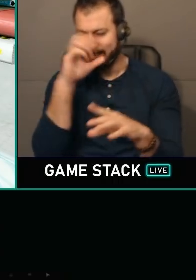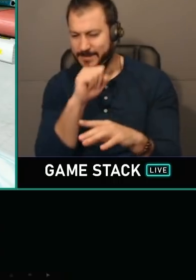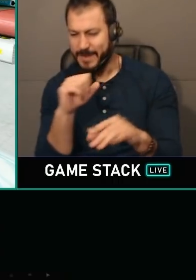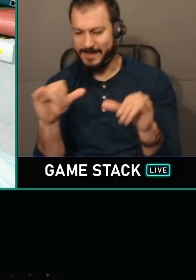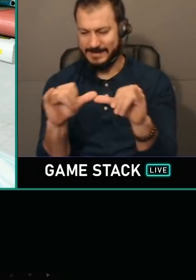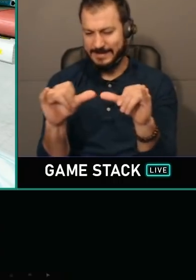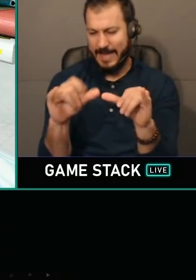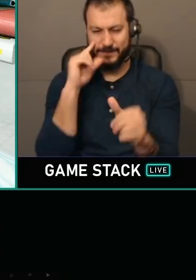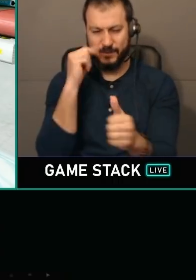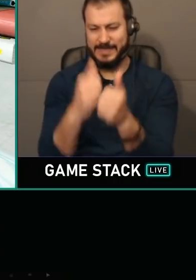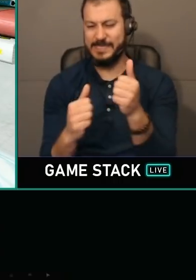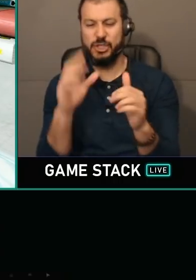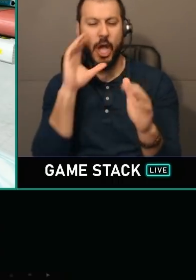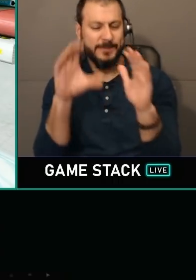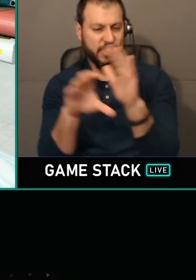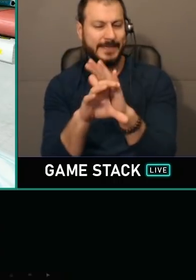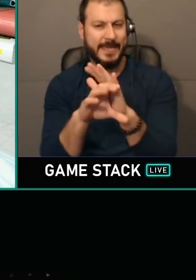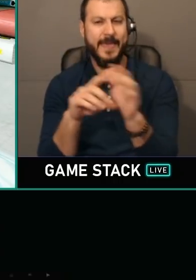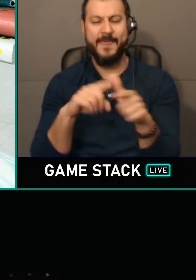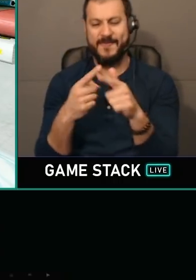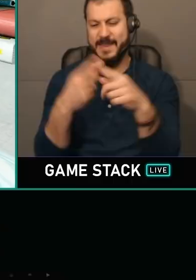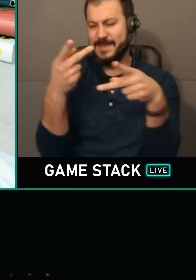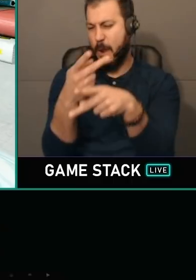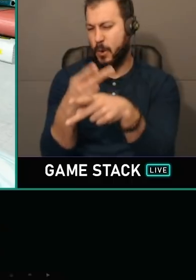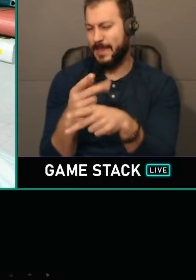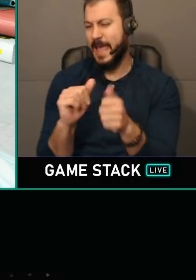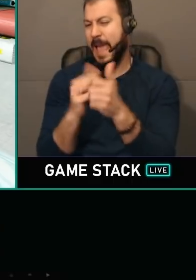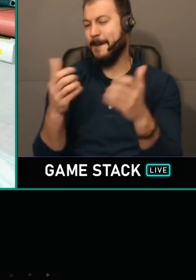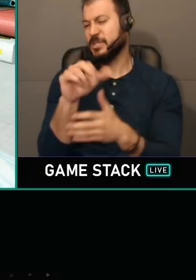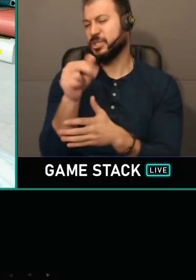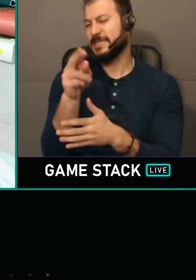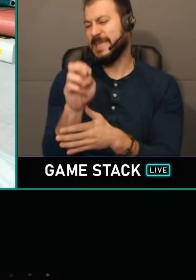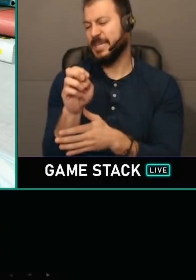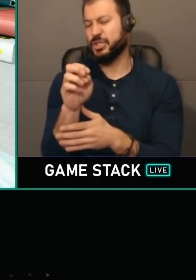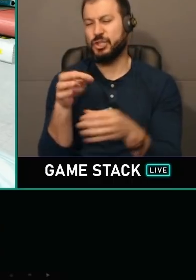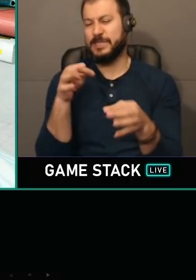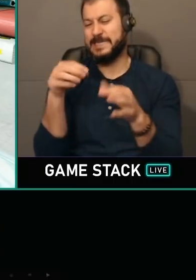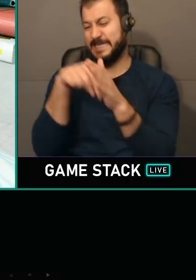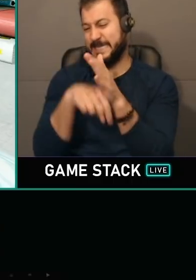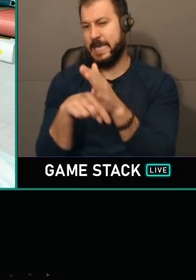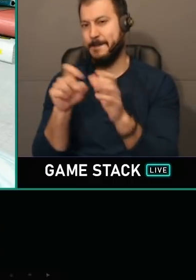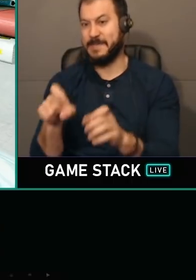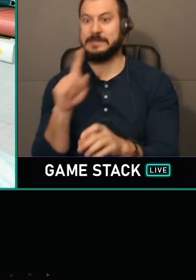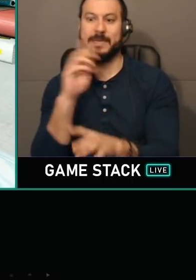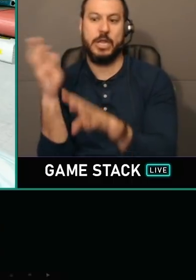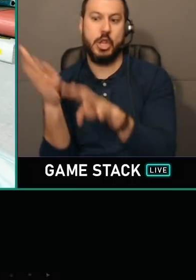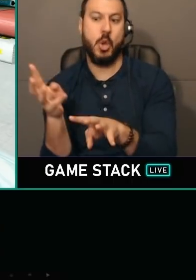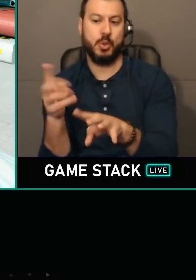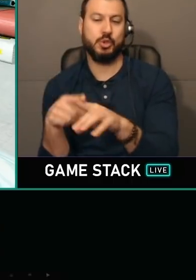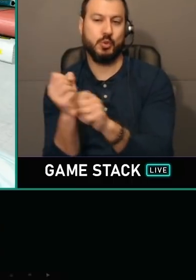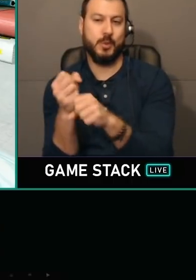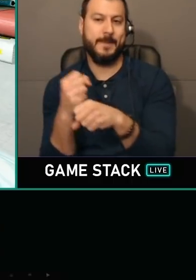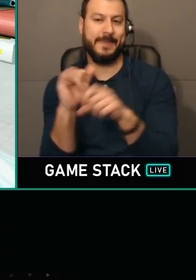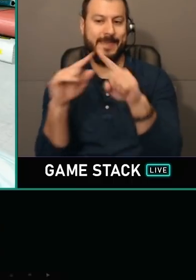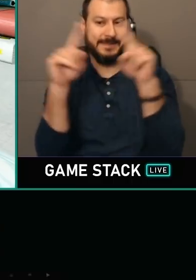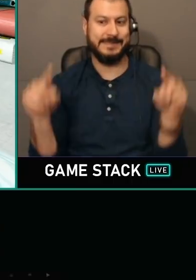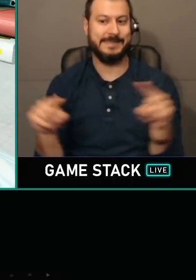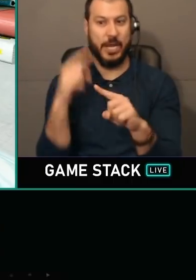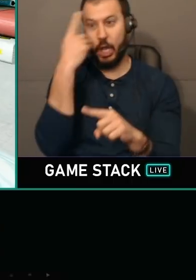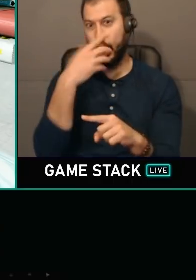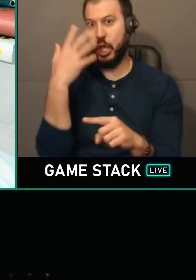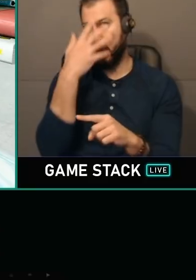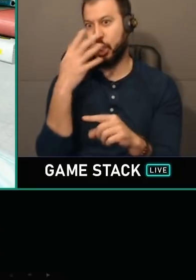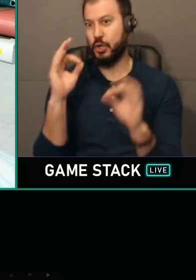each object, and then calculate how much texture detail must be loaded for each object to make the scene look great.